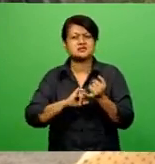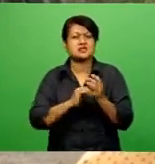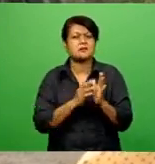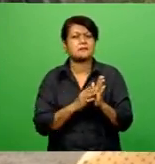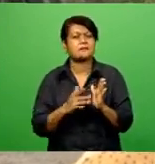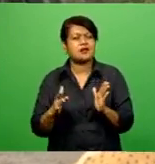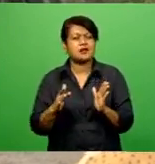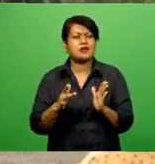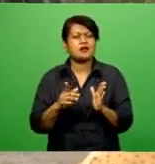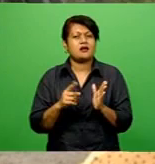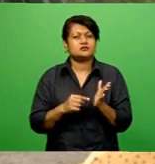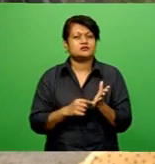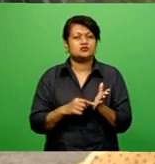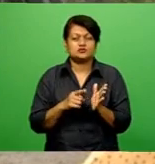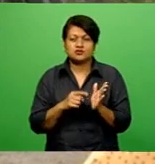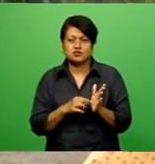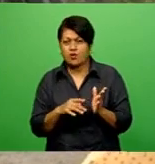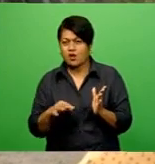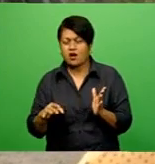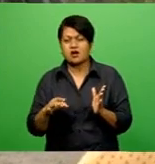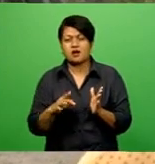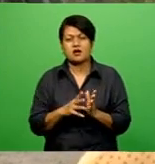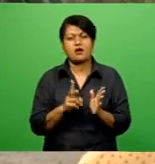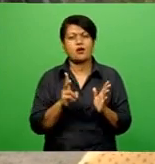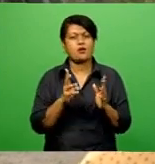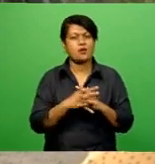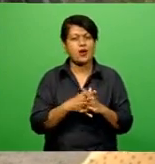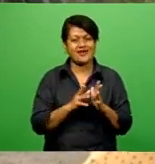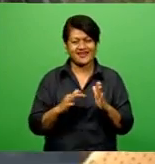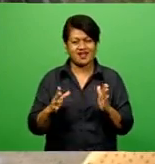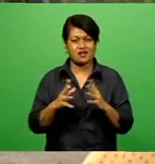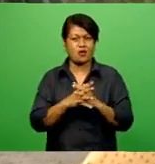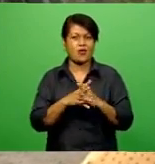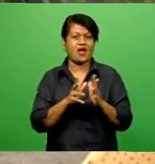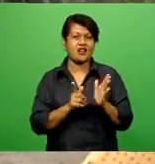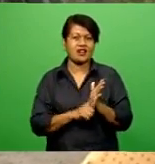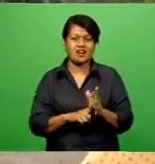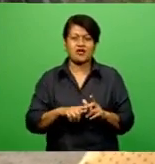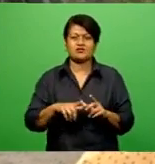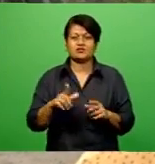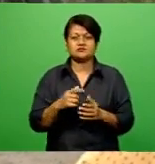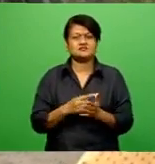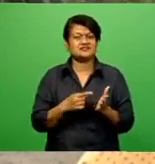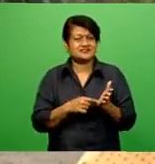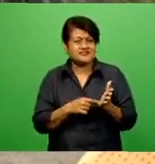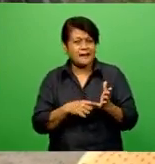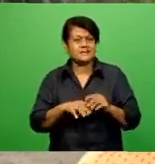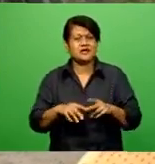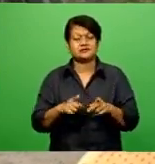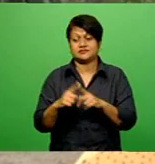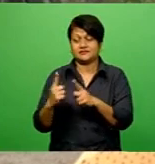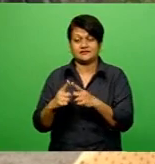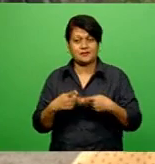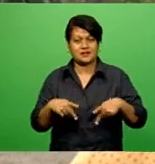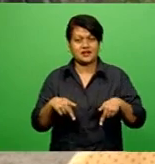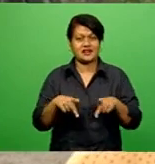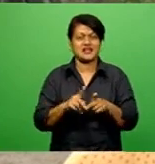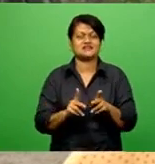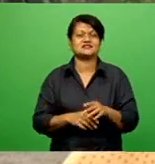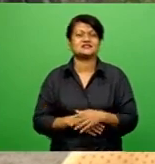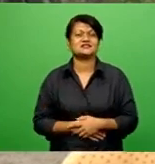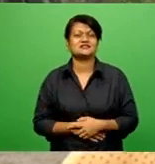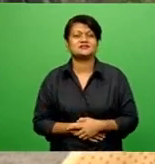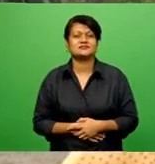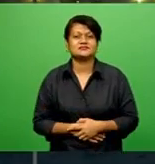Nasekula, Tuatua, Lajonia, Wengele, Wailebu, Tambudola and Tambia. Eleanor Turangaivu,